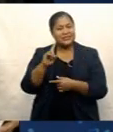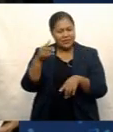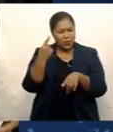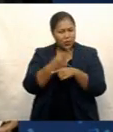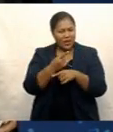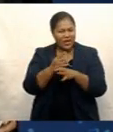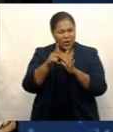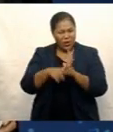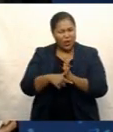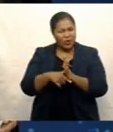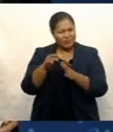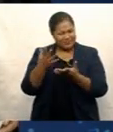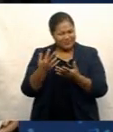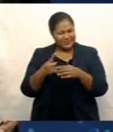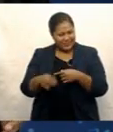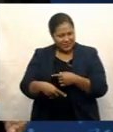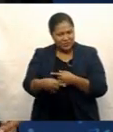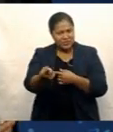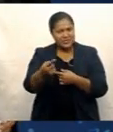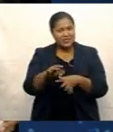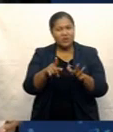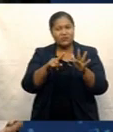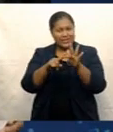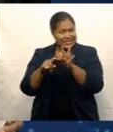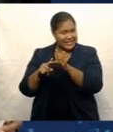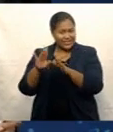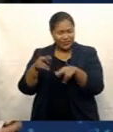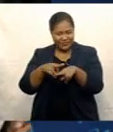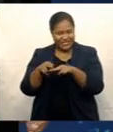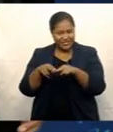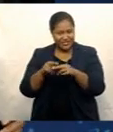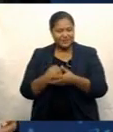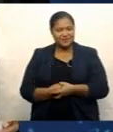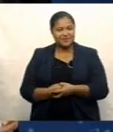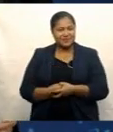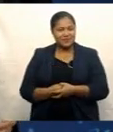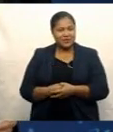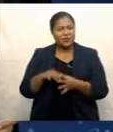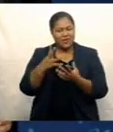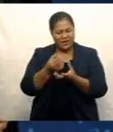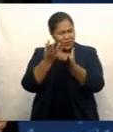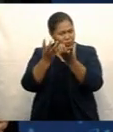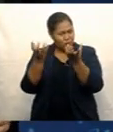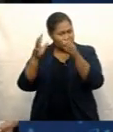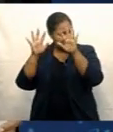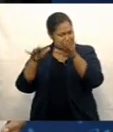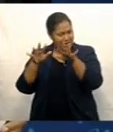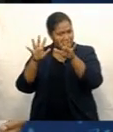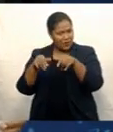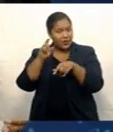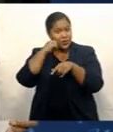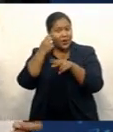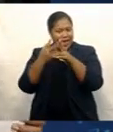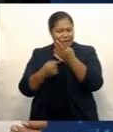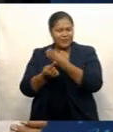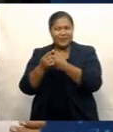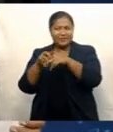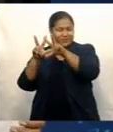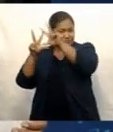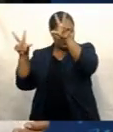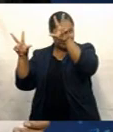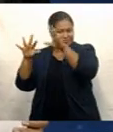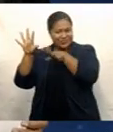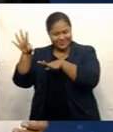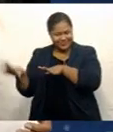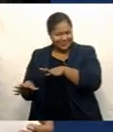of low pressure remains slow moving over the eastern parts of Fiji. Associated cloud and showers to affect the northern and eastern parts of the